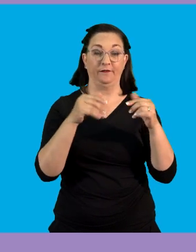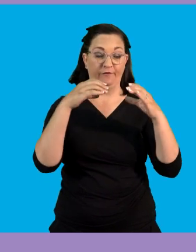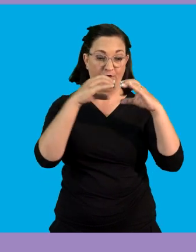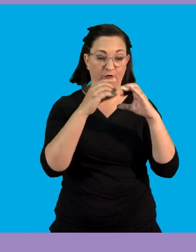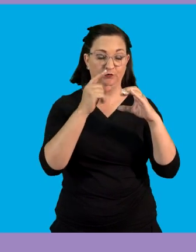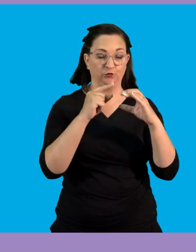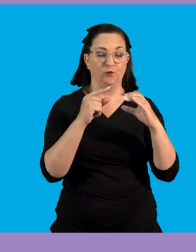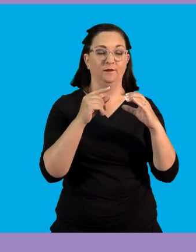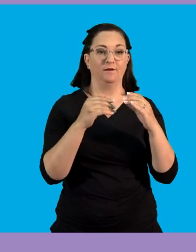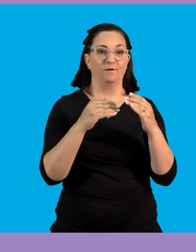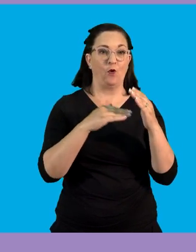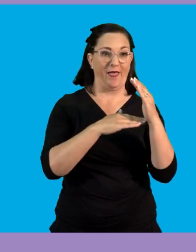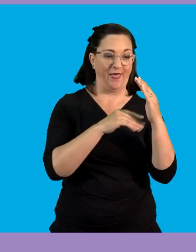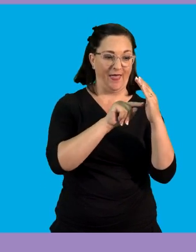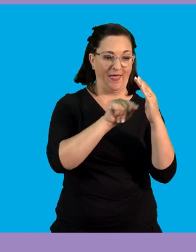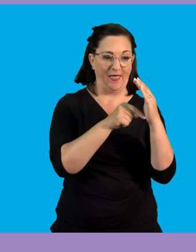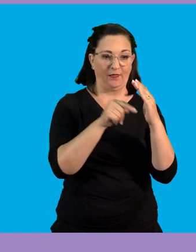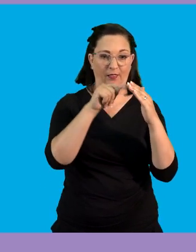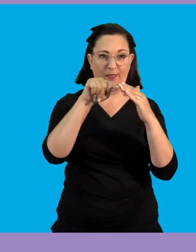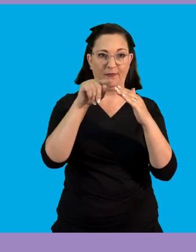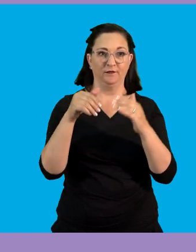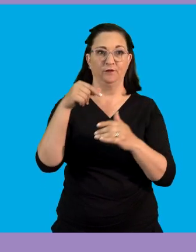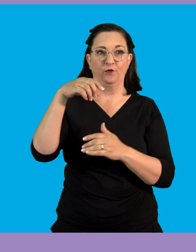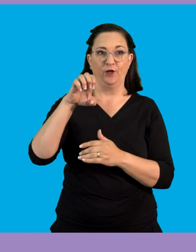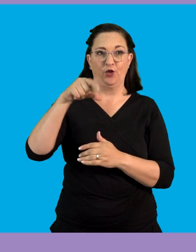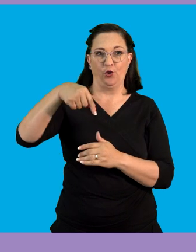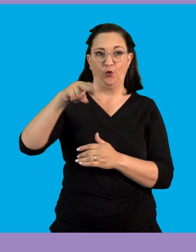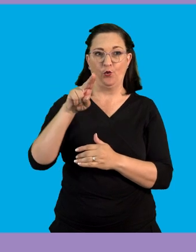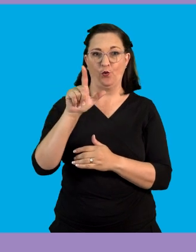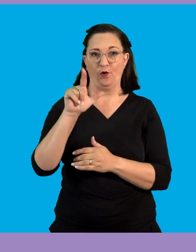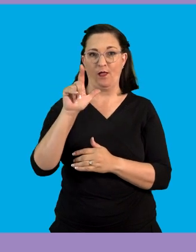and angles, focusing on the equilateral triangles,